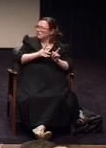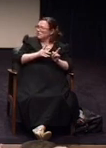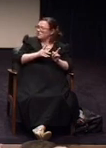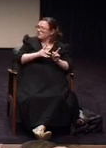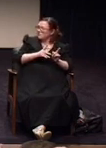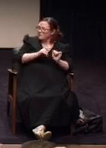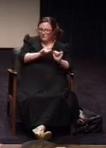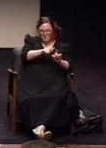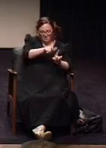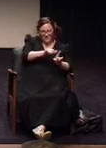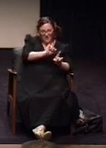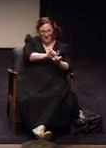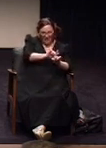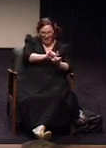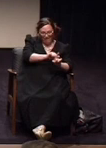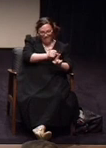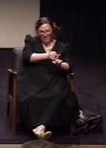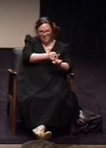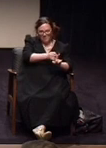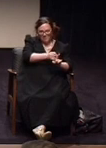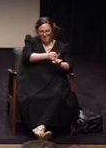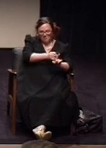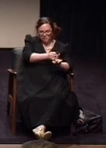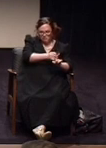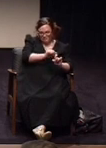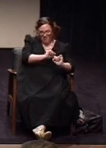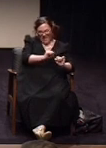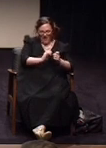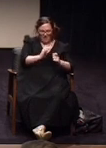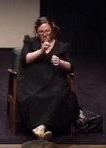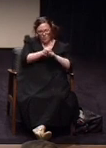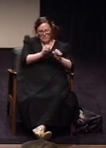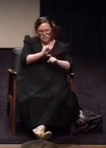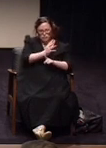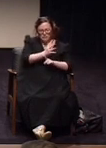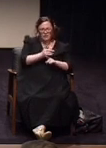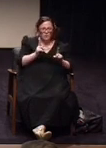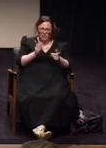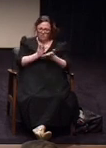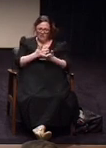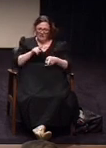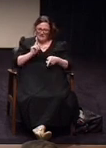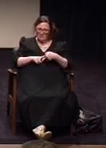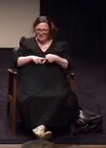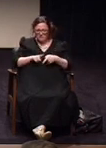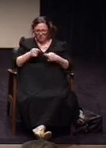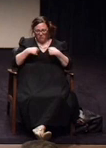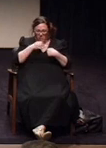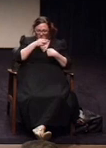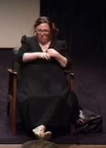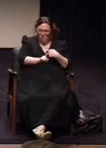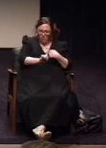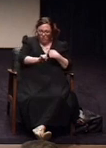get answers that we will use to, well, see what shall we do, what priority,